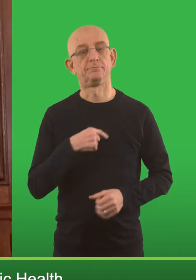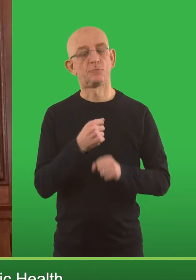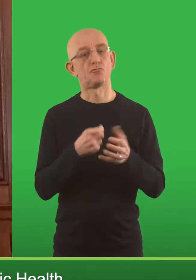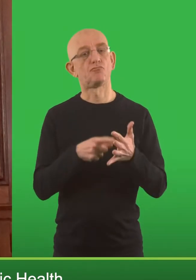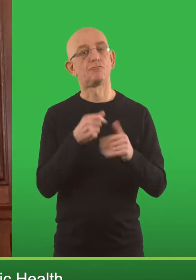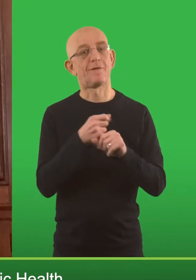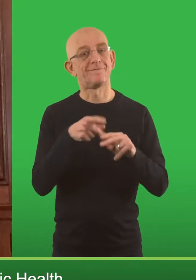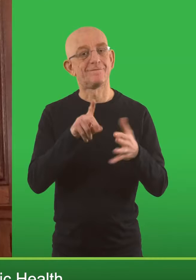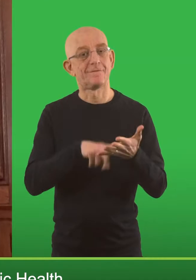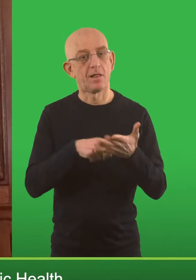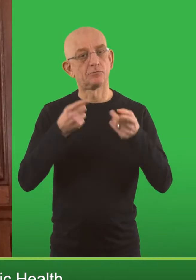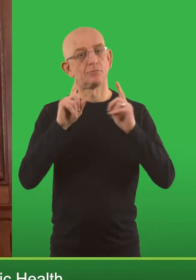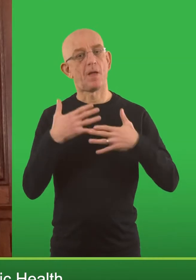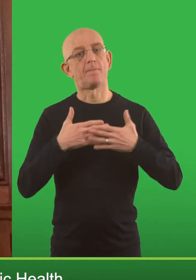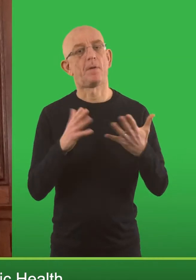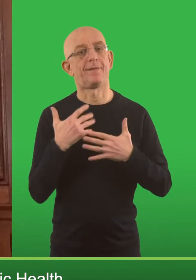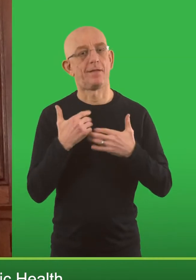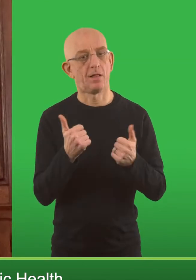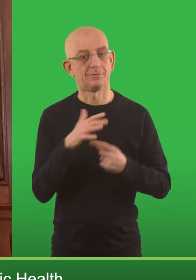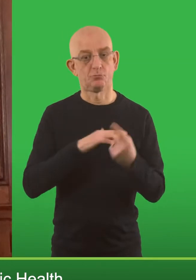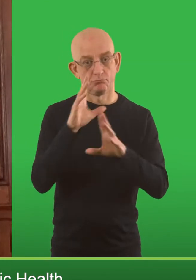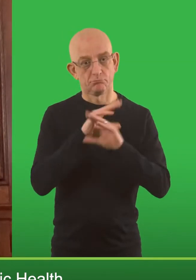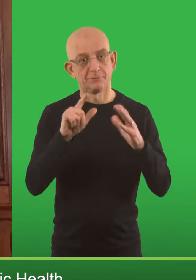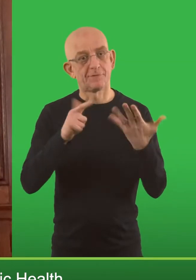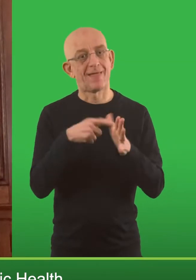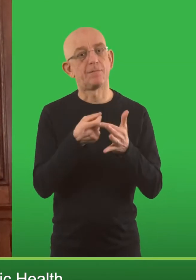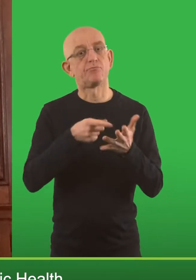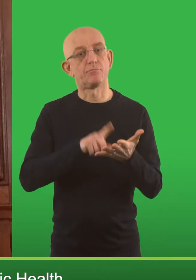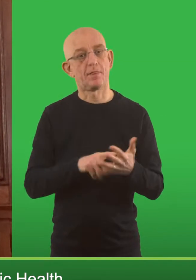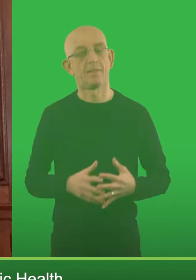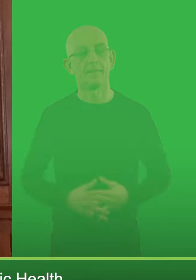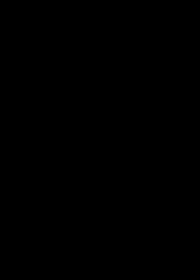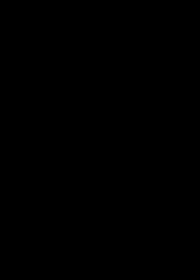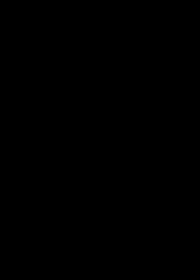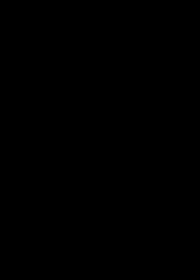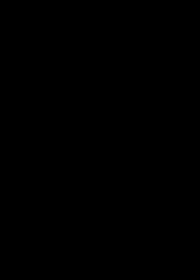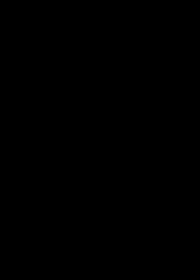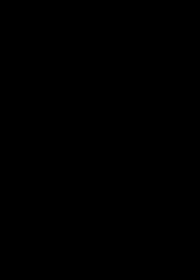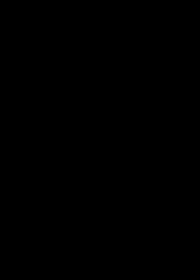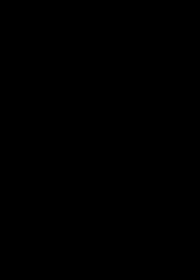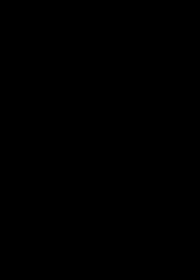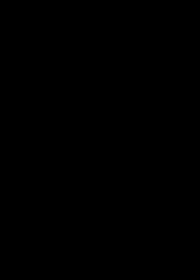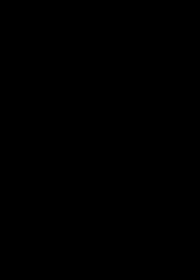Hi, I'm Greg Fell, I'm Director of Public Health. This is a situation report of today, 7th of April.